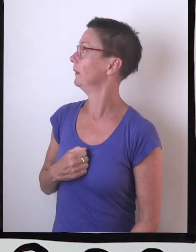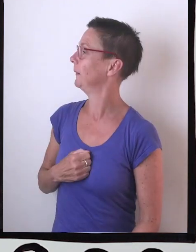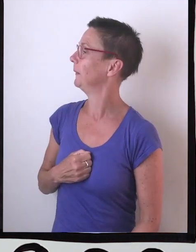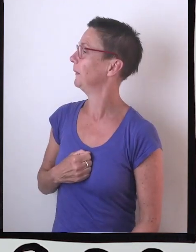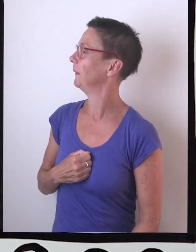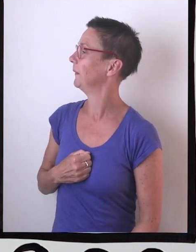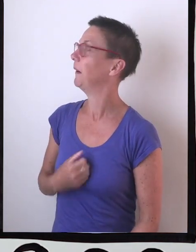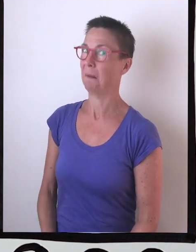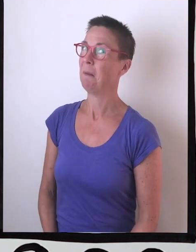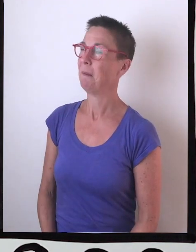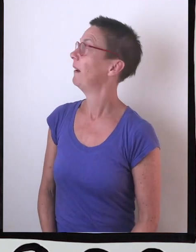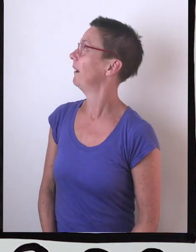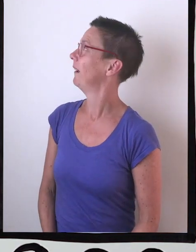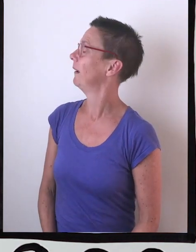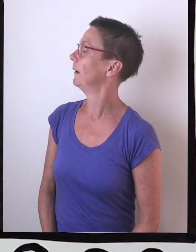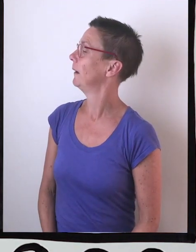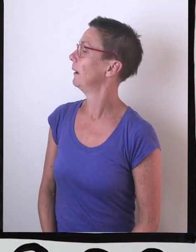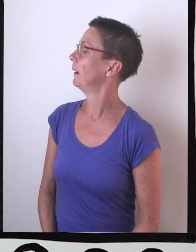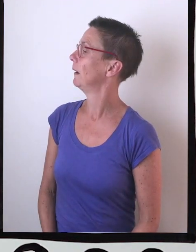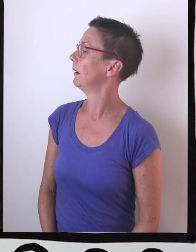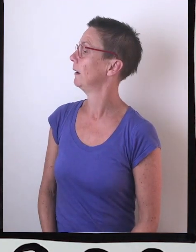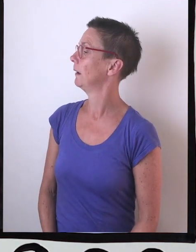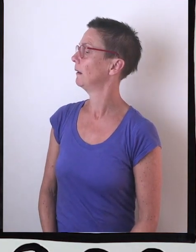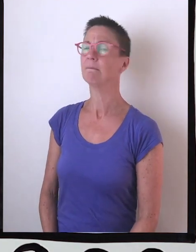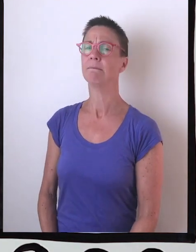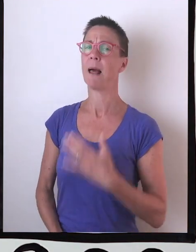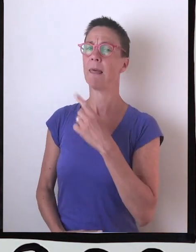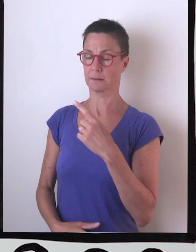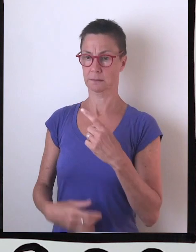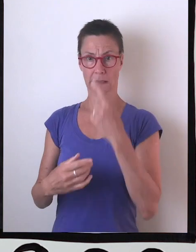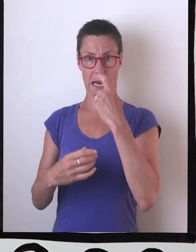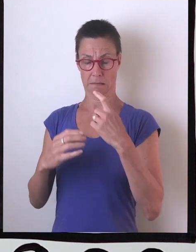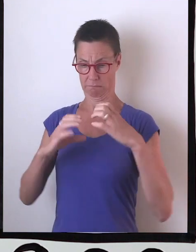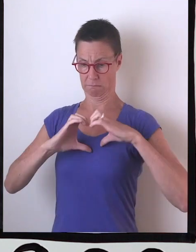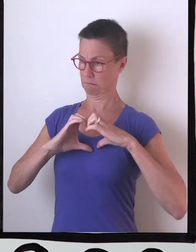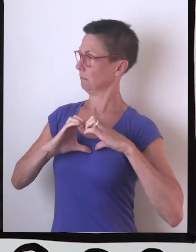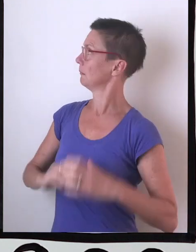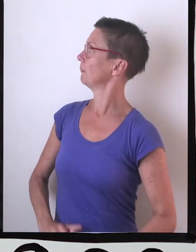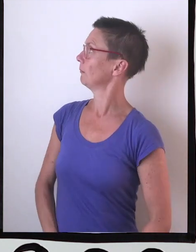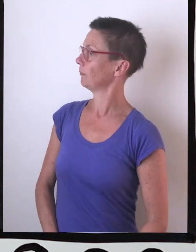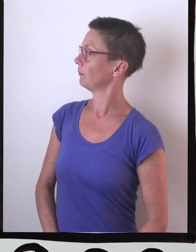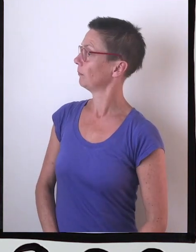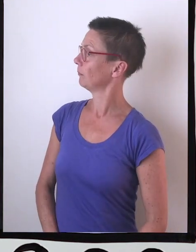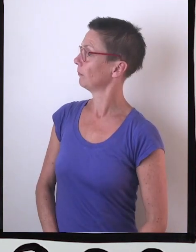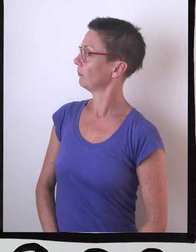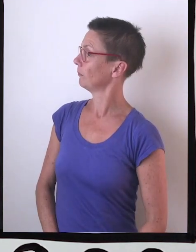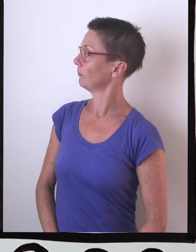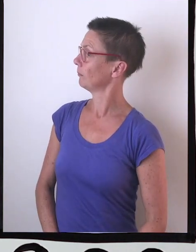fingers. Yeah. Cool. What else have we got? Heart hands. This is a good one. Can you do heart hands?